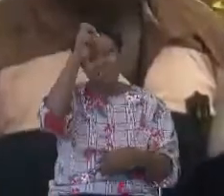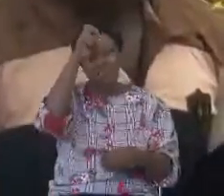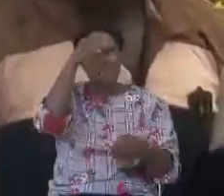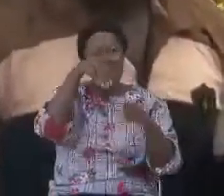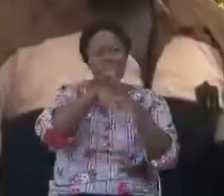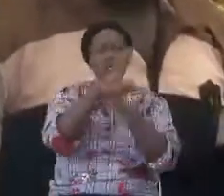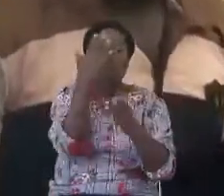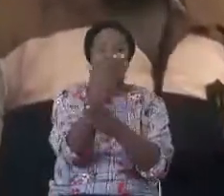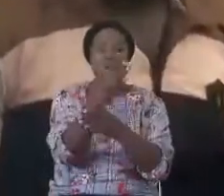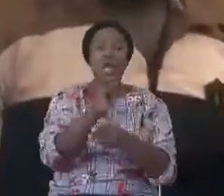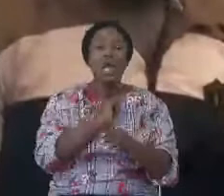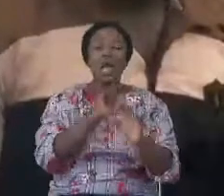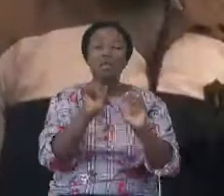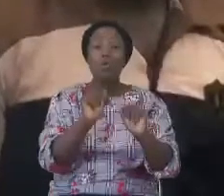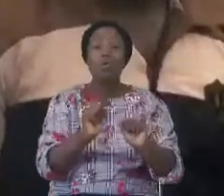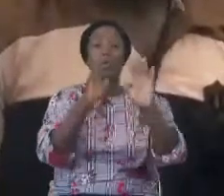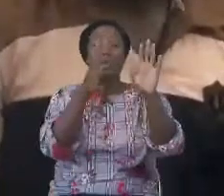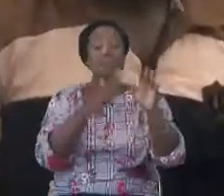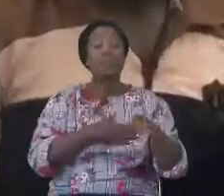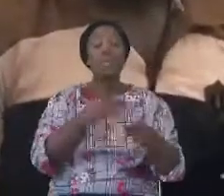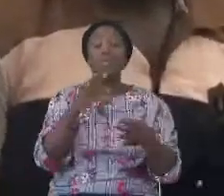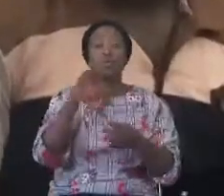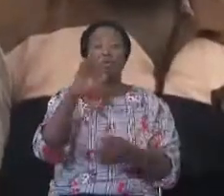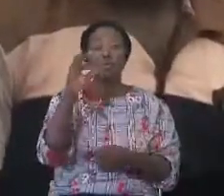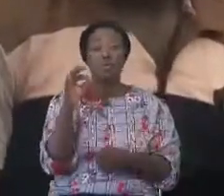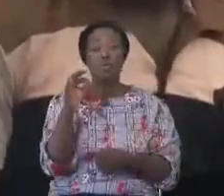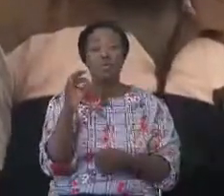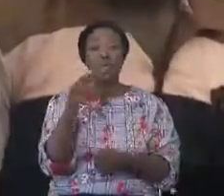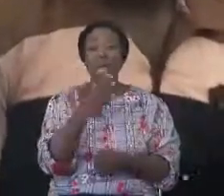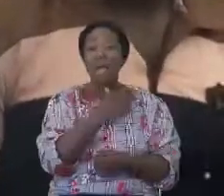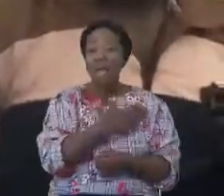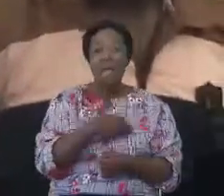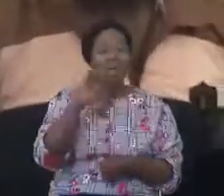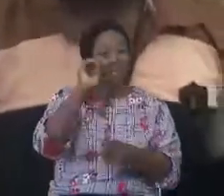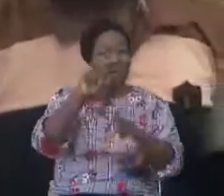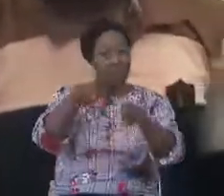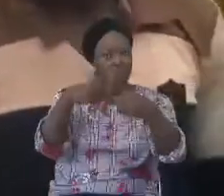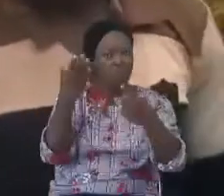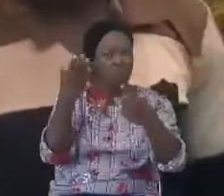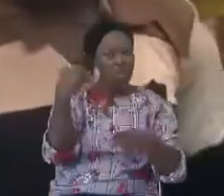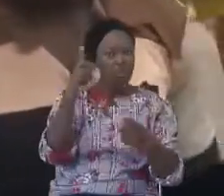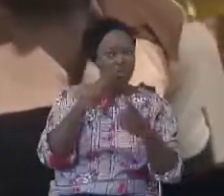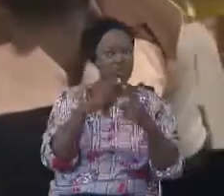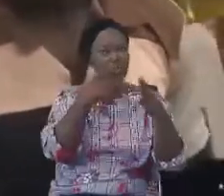Forget about the devil. Into your hands I commend my spirit.